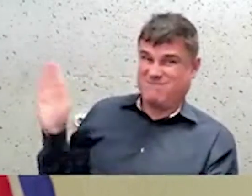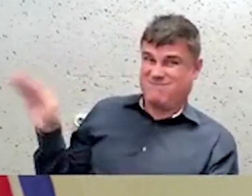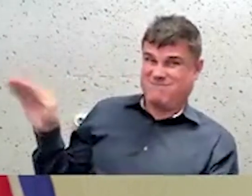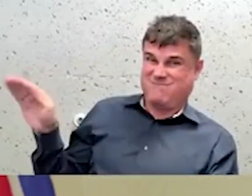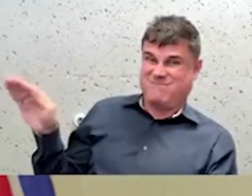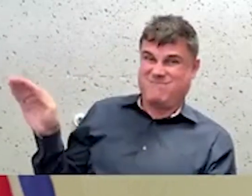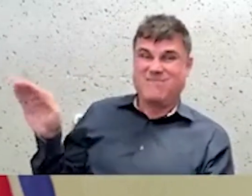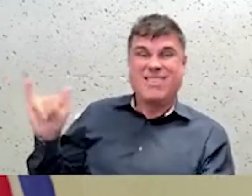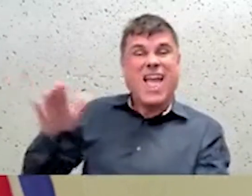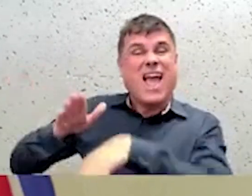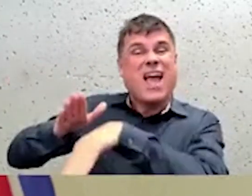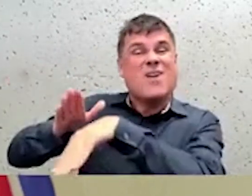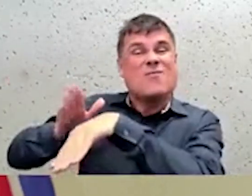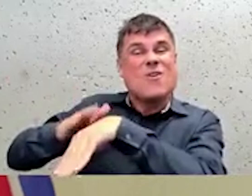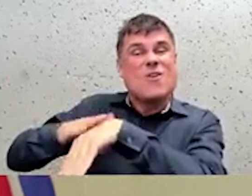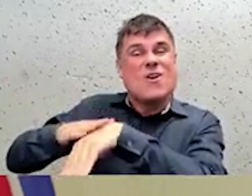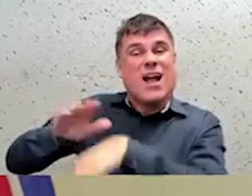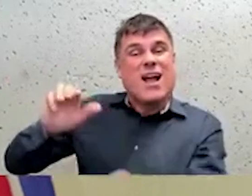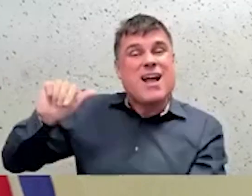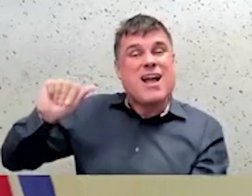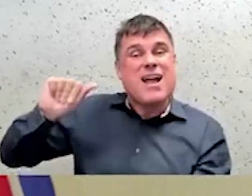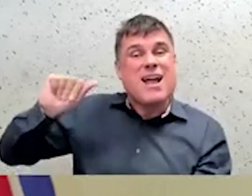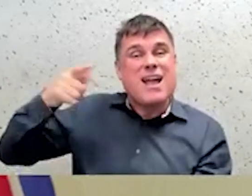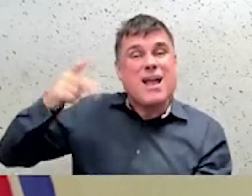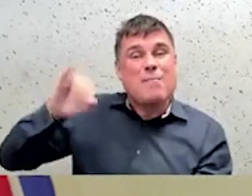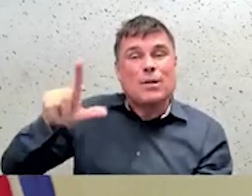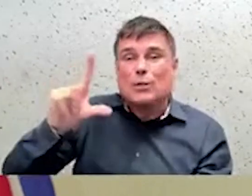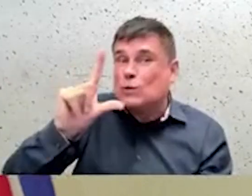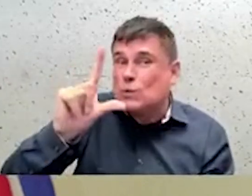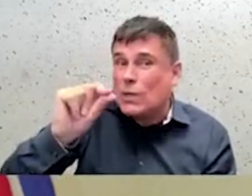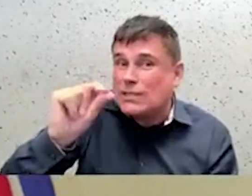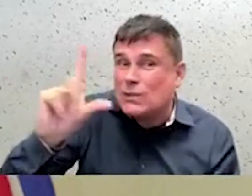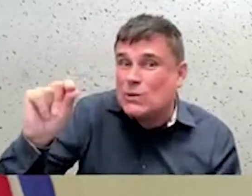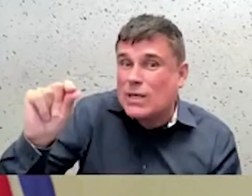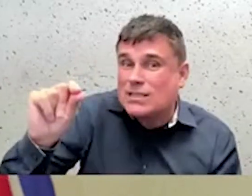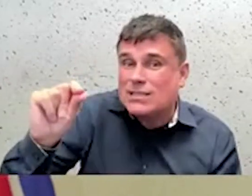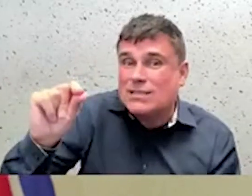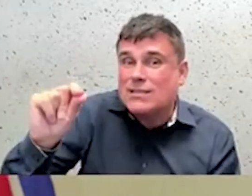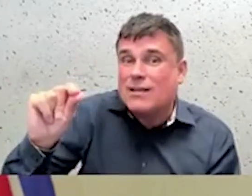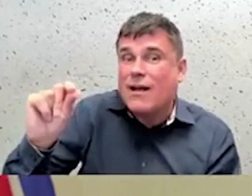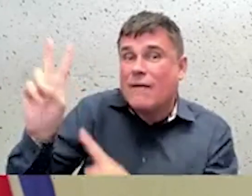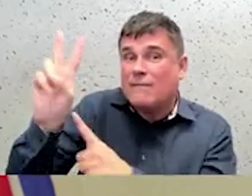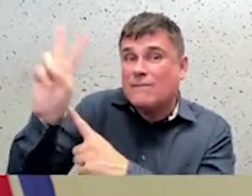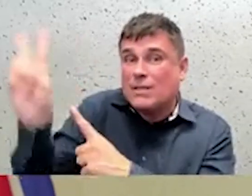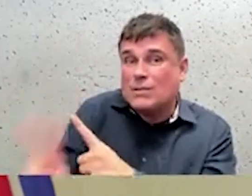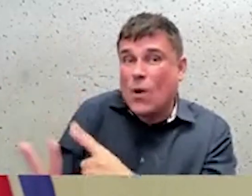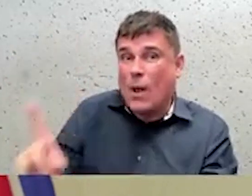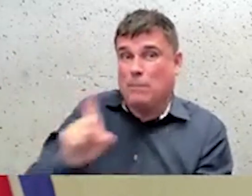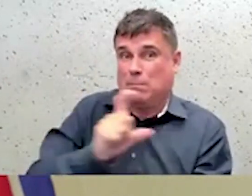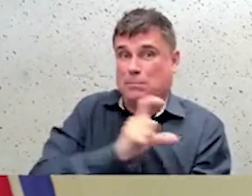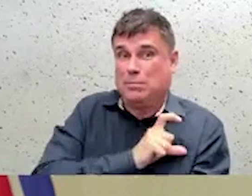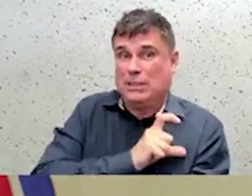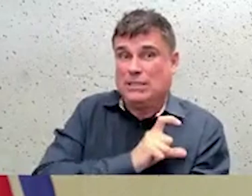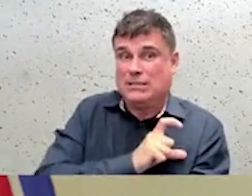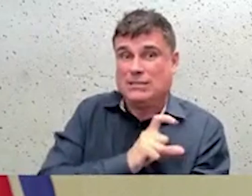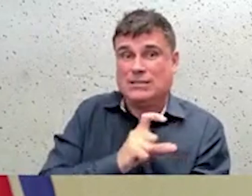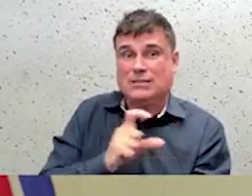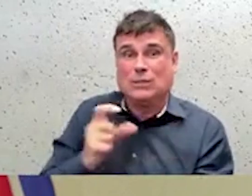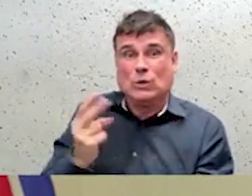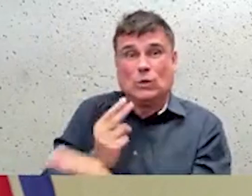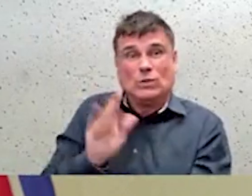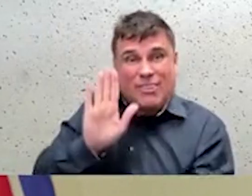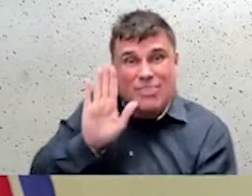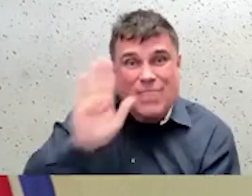Police Department has had to fund it itself for the past year. That's one department. Are you concerned, disturbed,